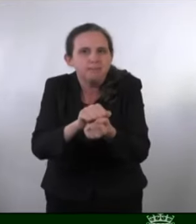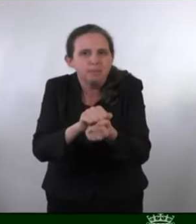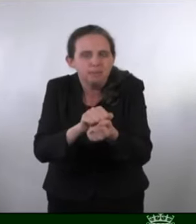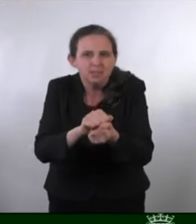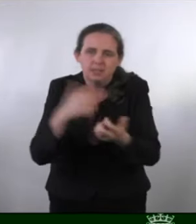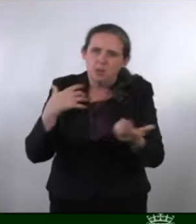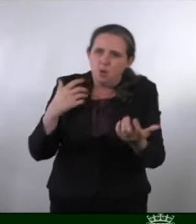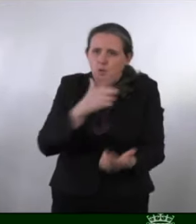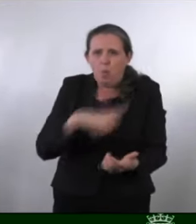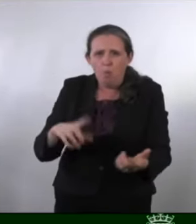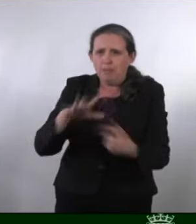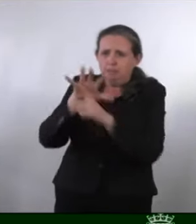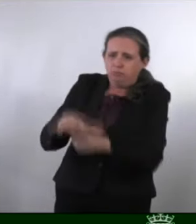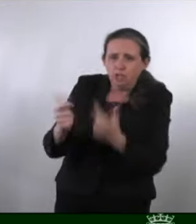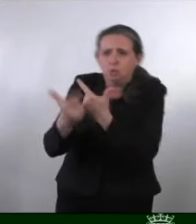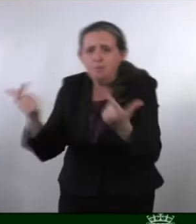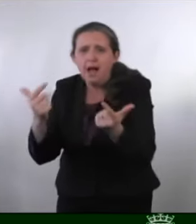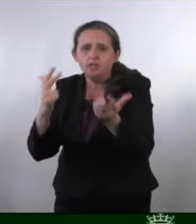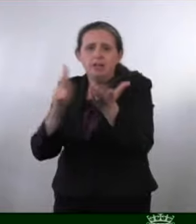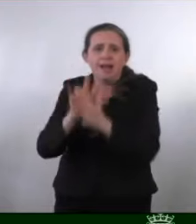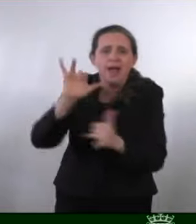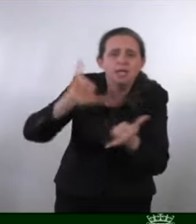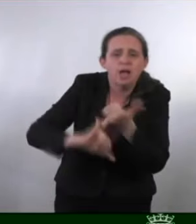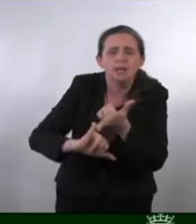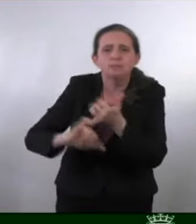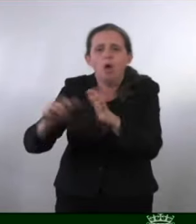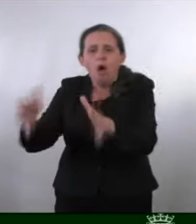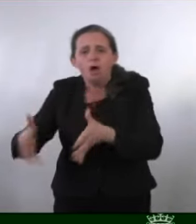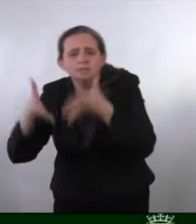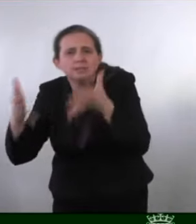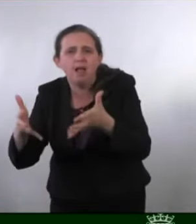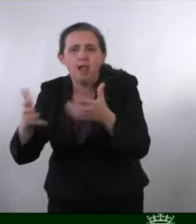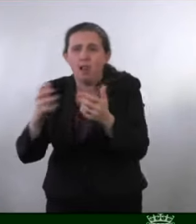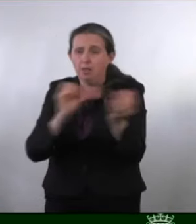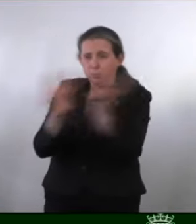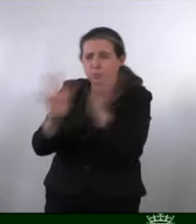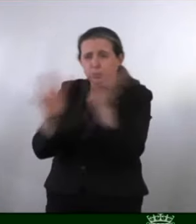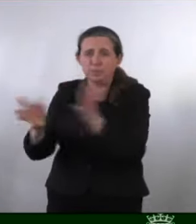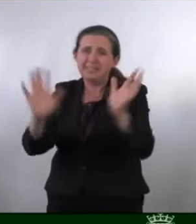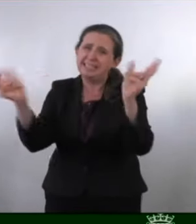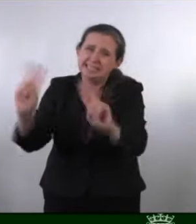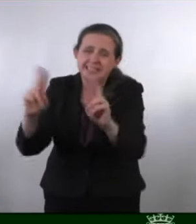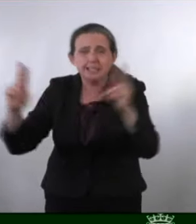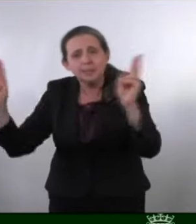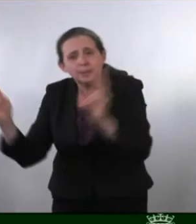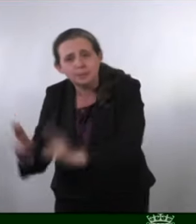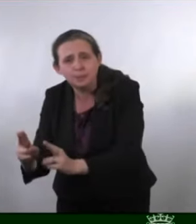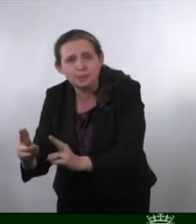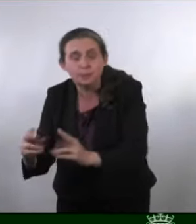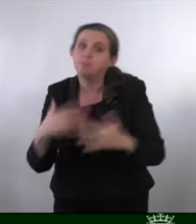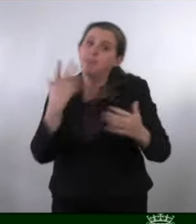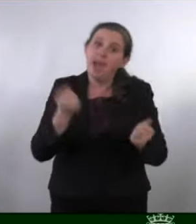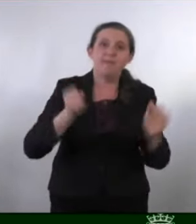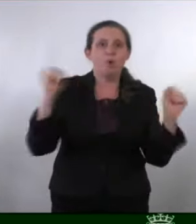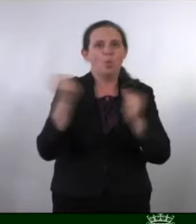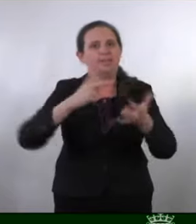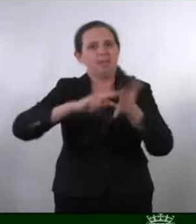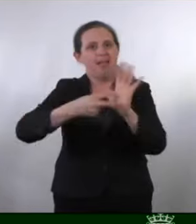the NHS is always greatest. Our winter plan is designed to carry us safely to